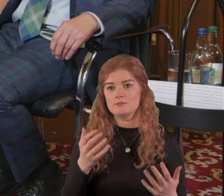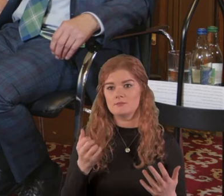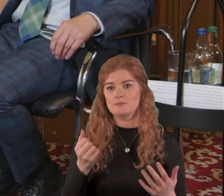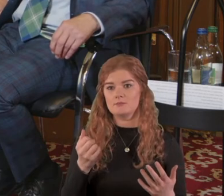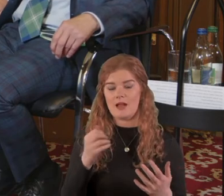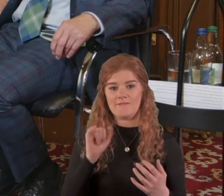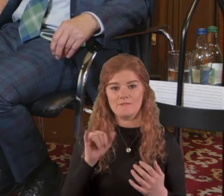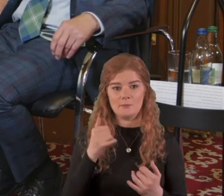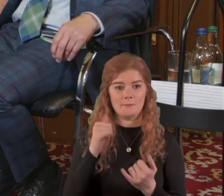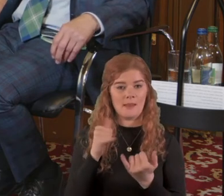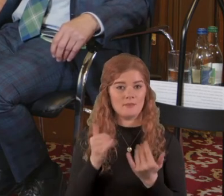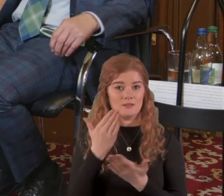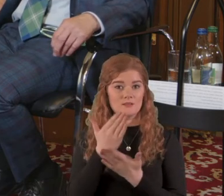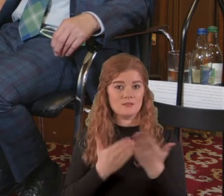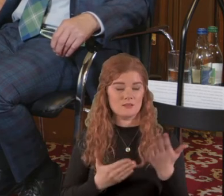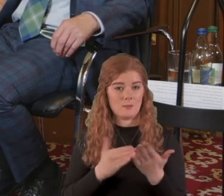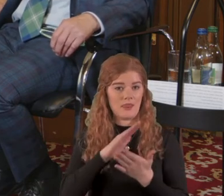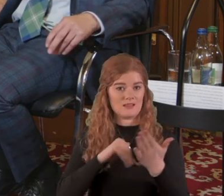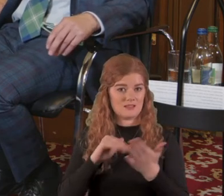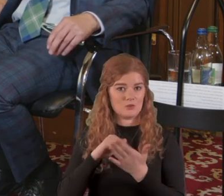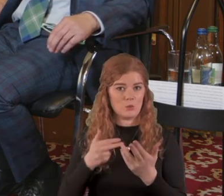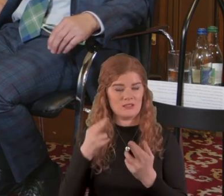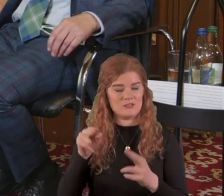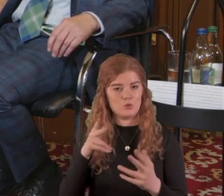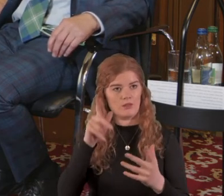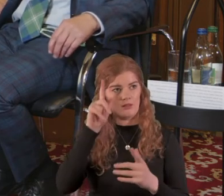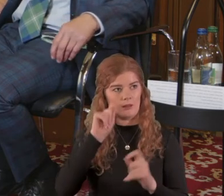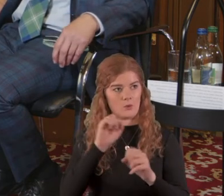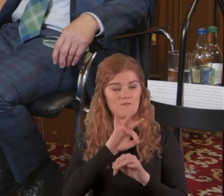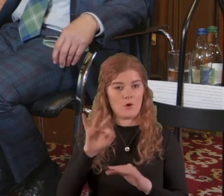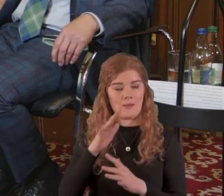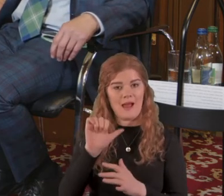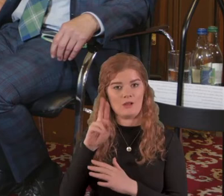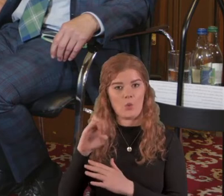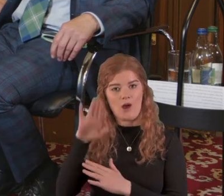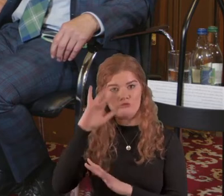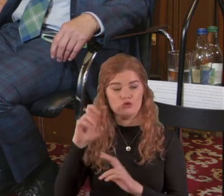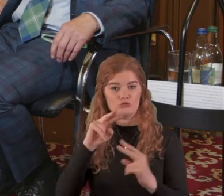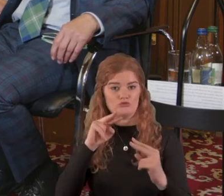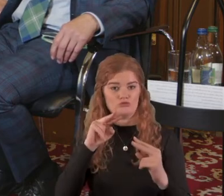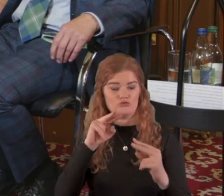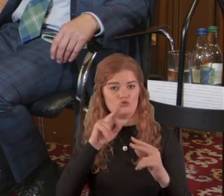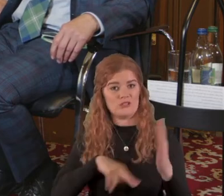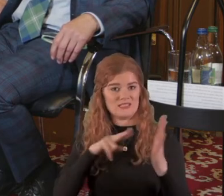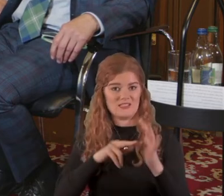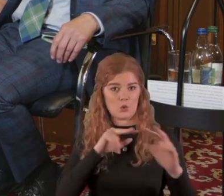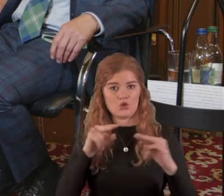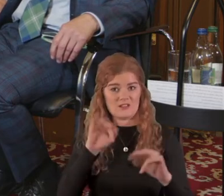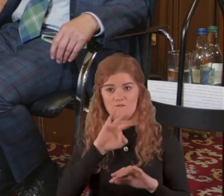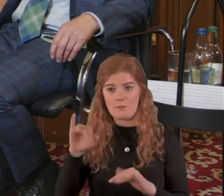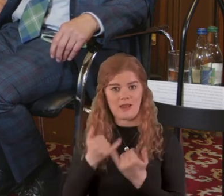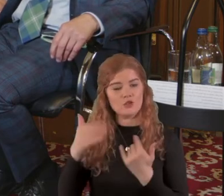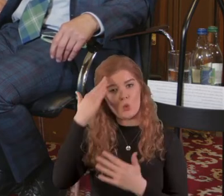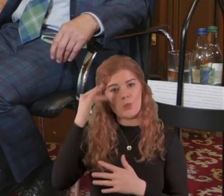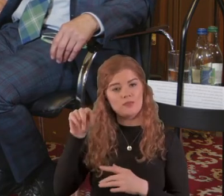useful lessons to be taken from the Anglo-Irish Treaty negotiations of 100 years ago in the event of Scotland finding